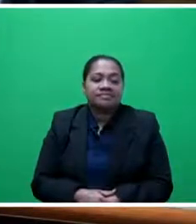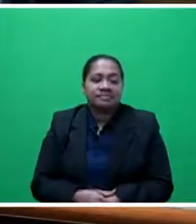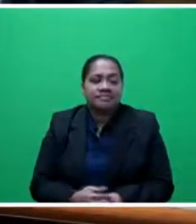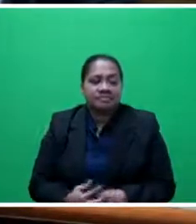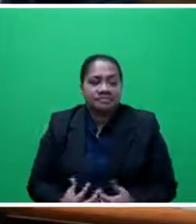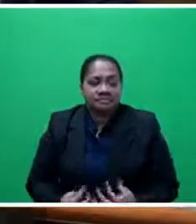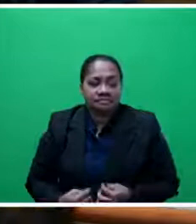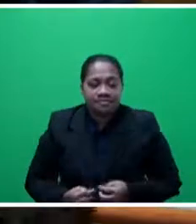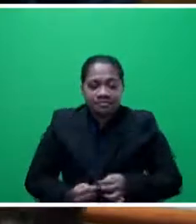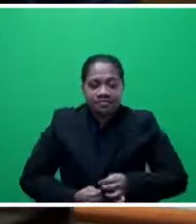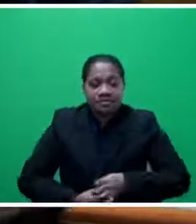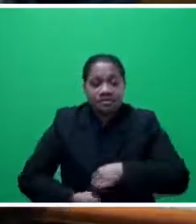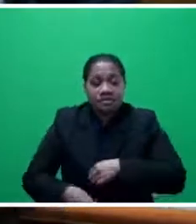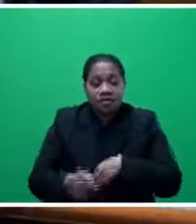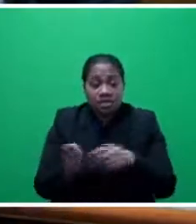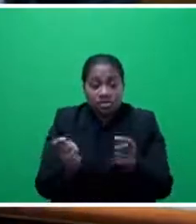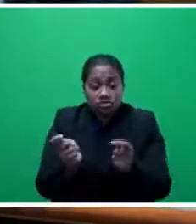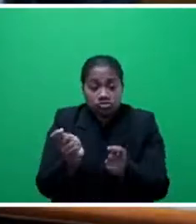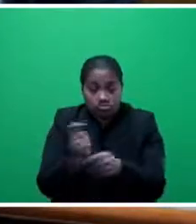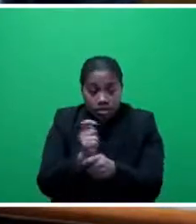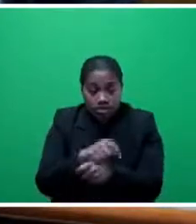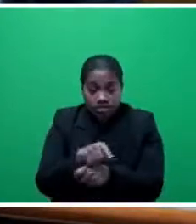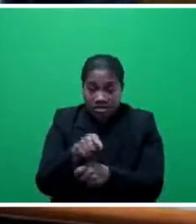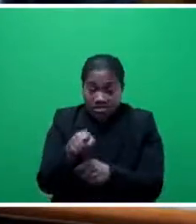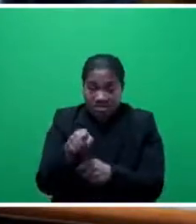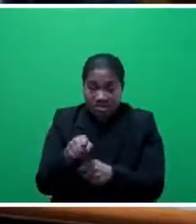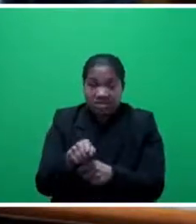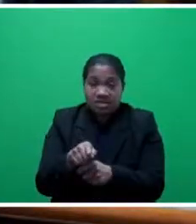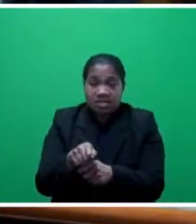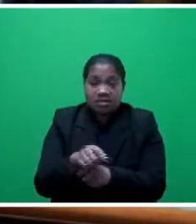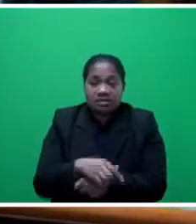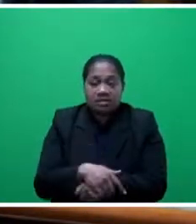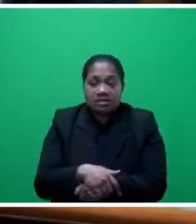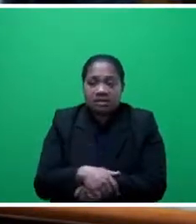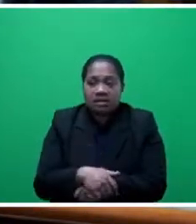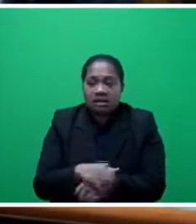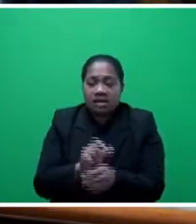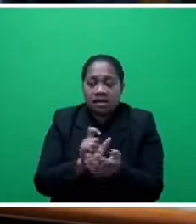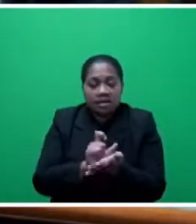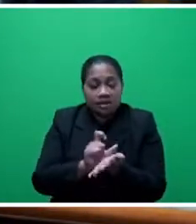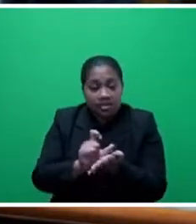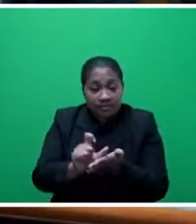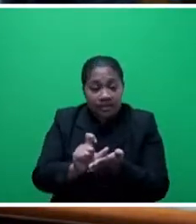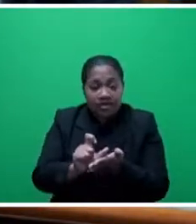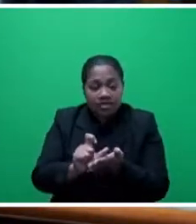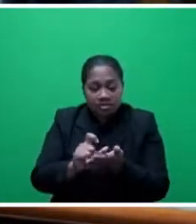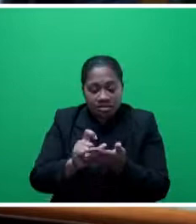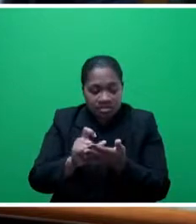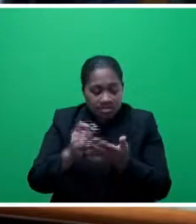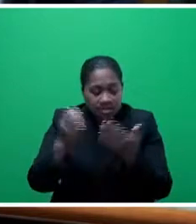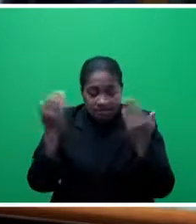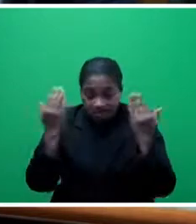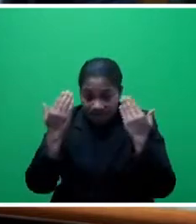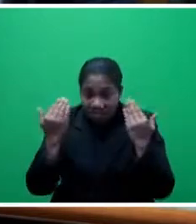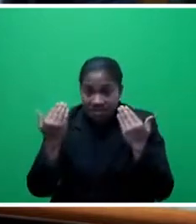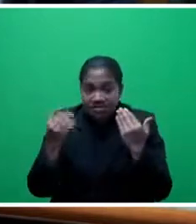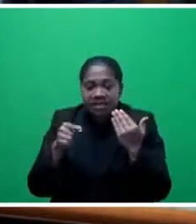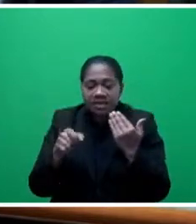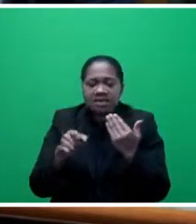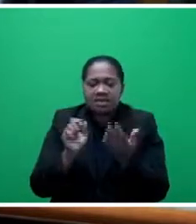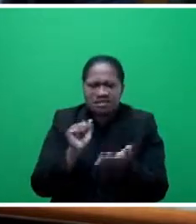The changes to the capital gains tax clarification, Mr. Speaker, is